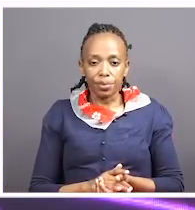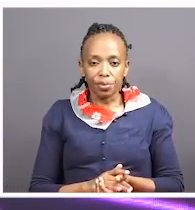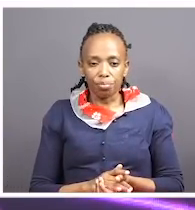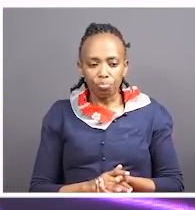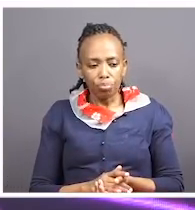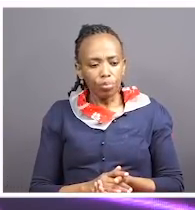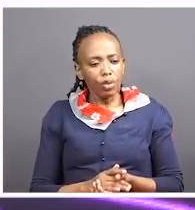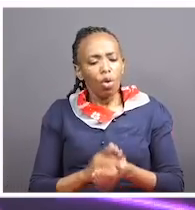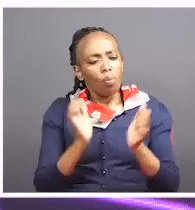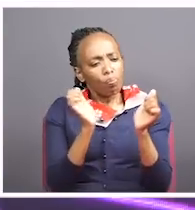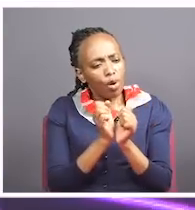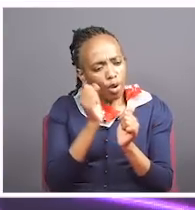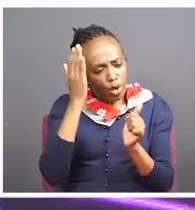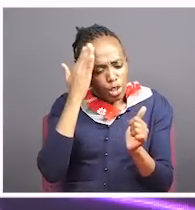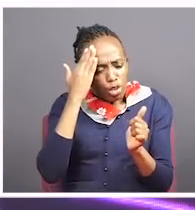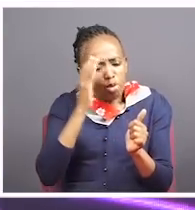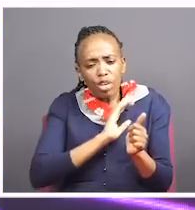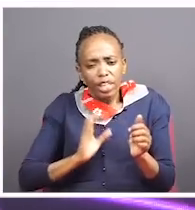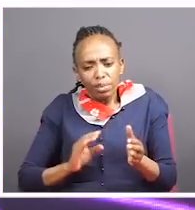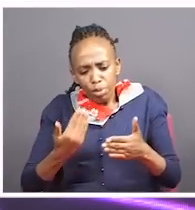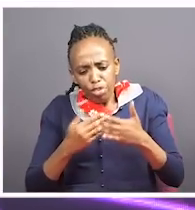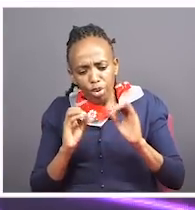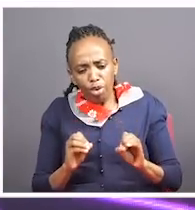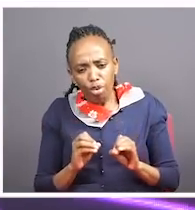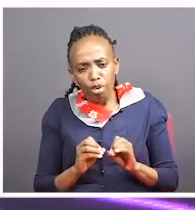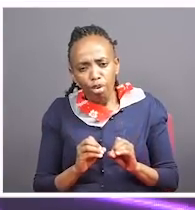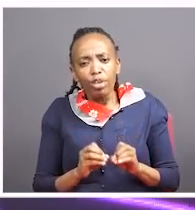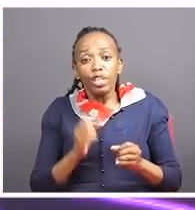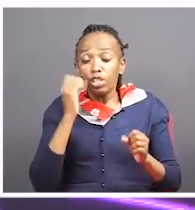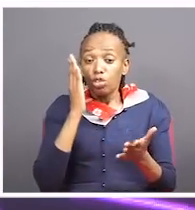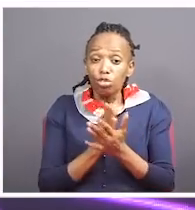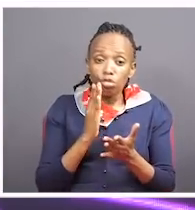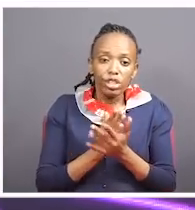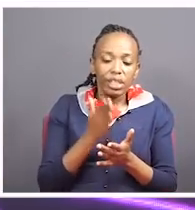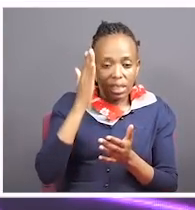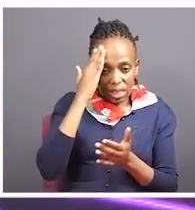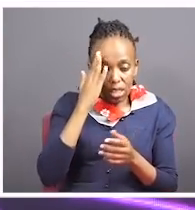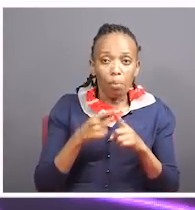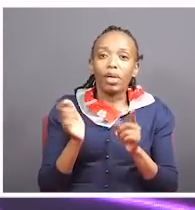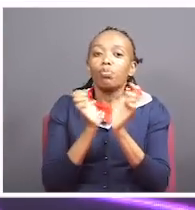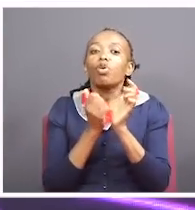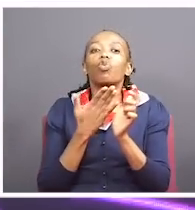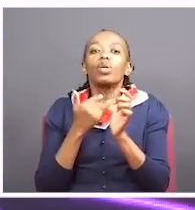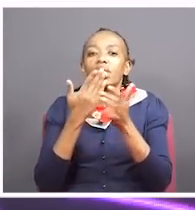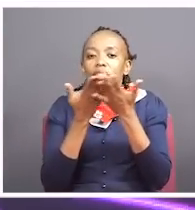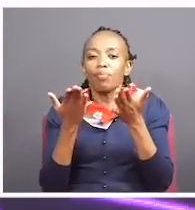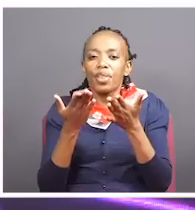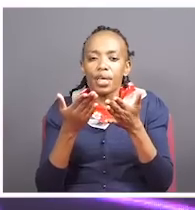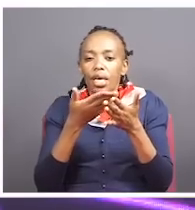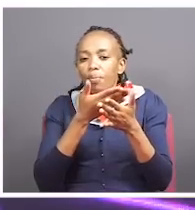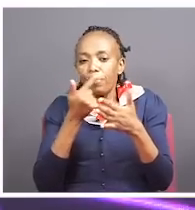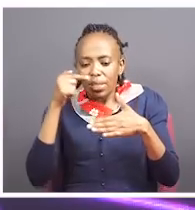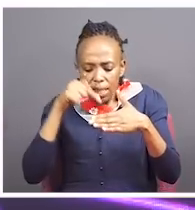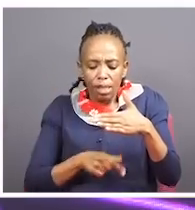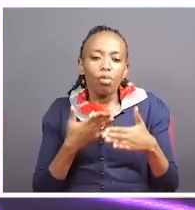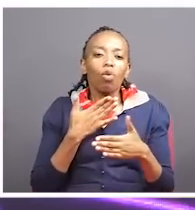Is it that he did not already know Christ? No, he did, but he wanted to go deeper. He wanted something better. He wanted to